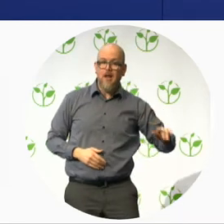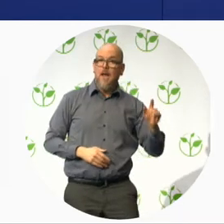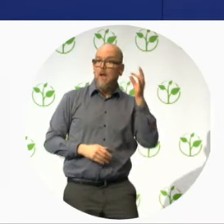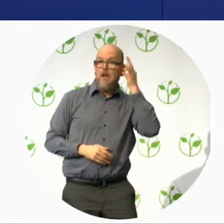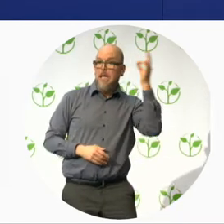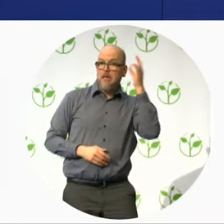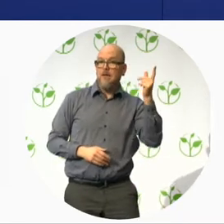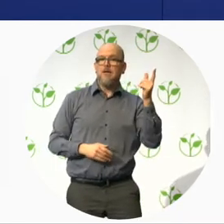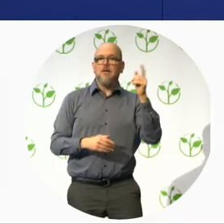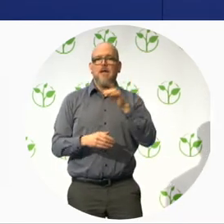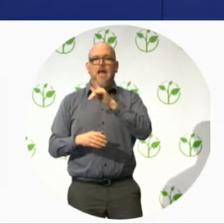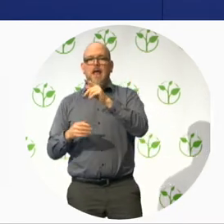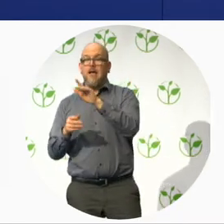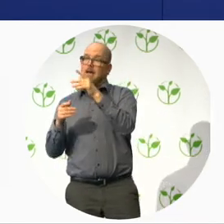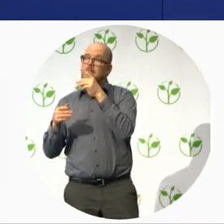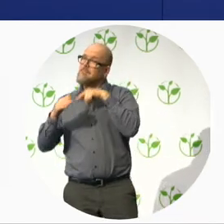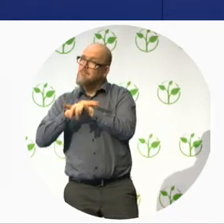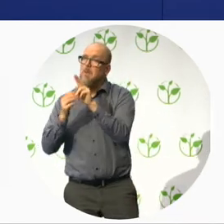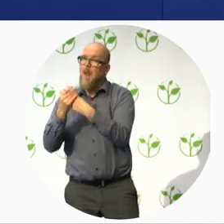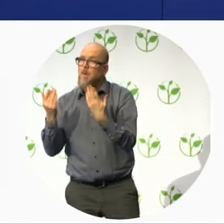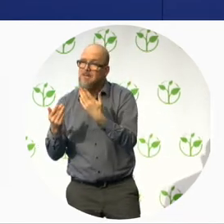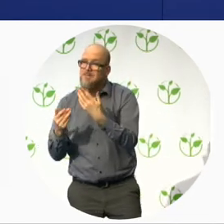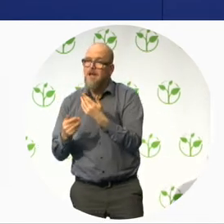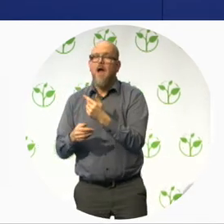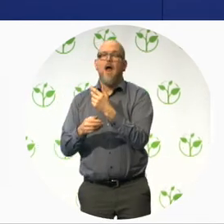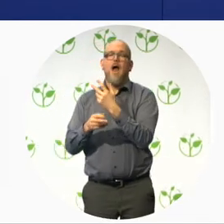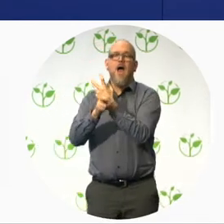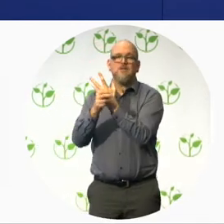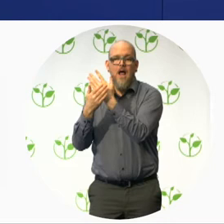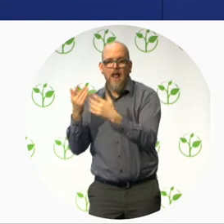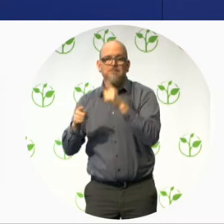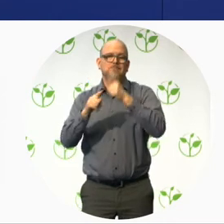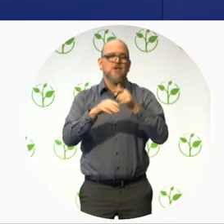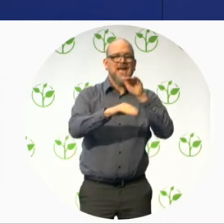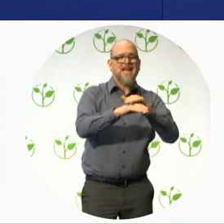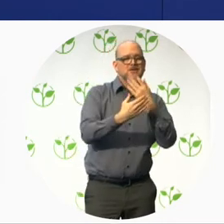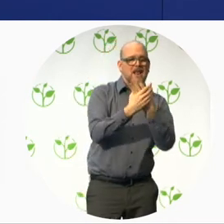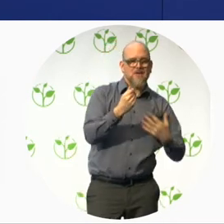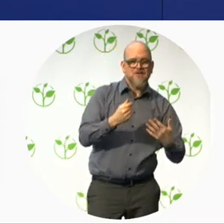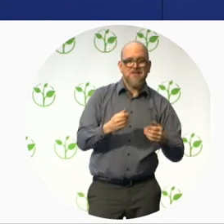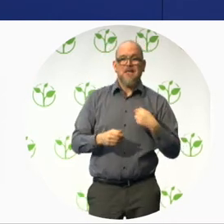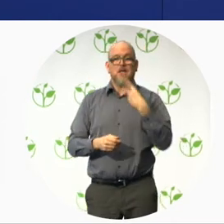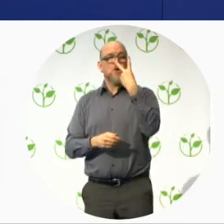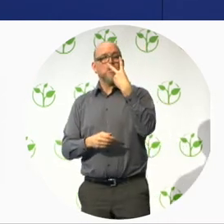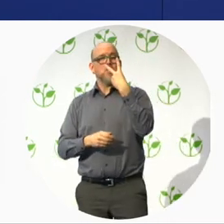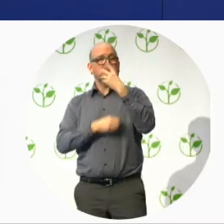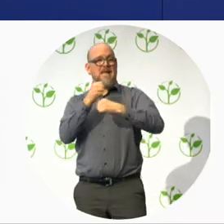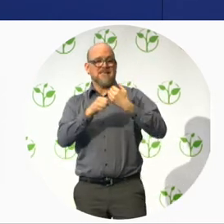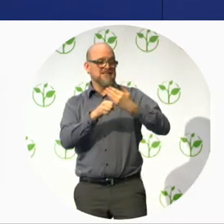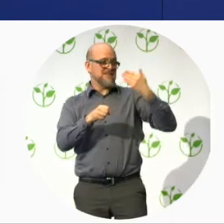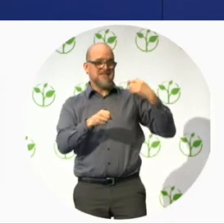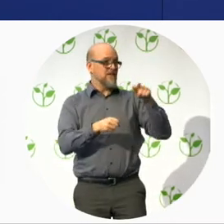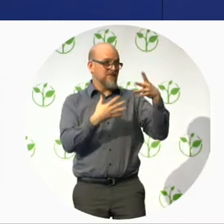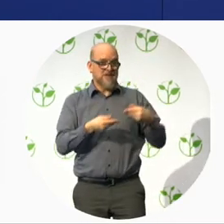English-German, but she has in the last 2 years learned sign language, and I cannot emphasize how much the benefits, the